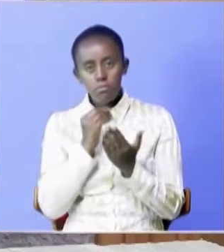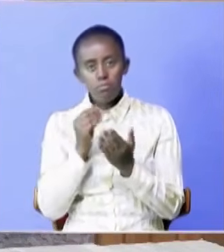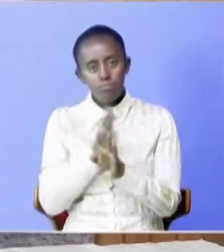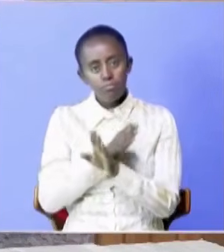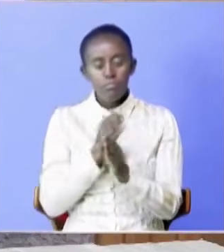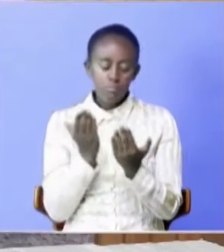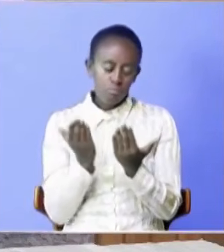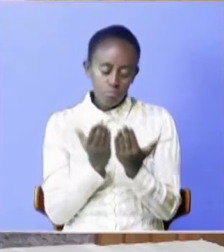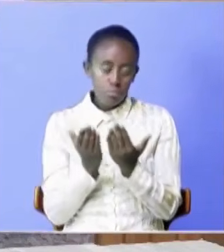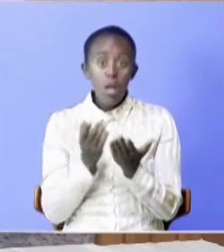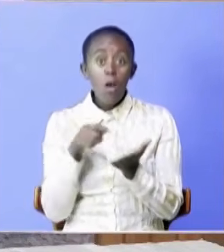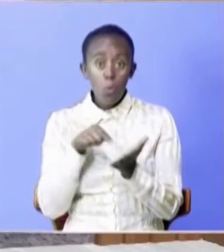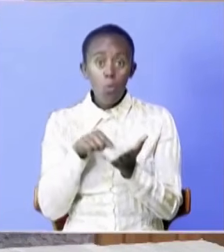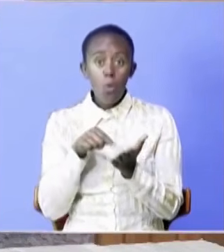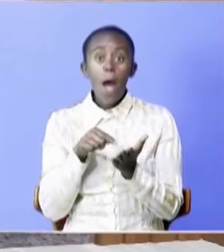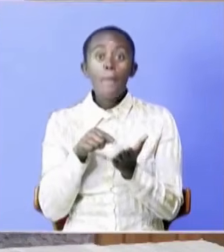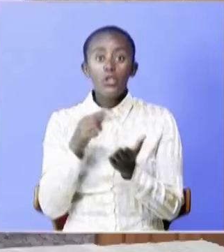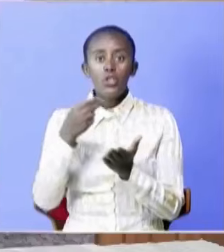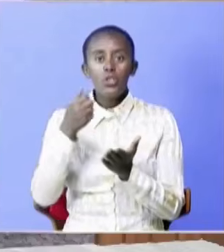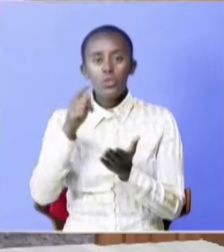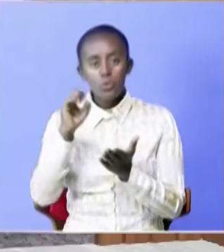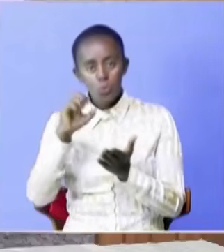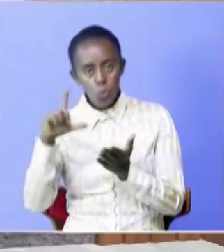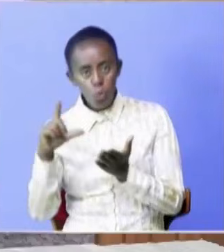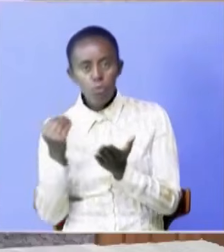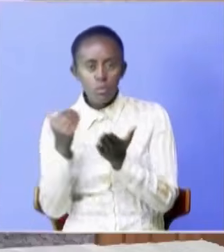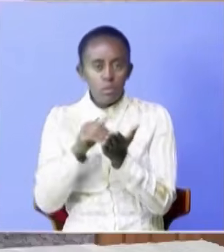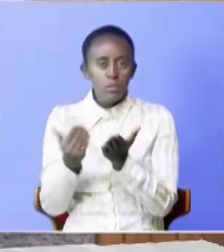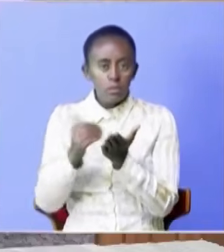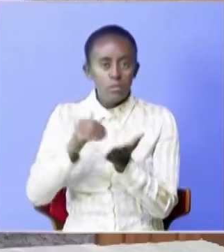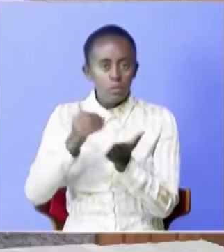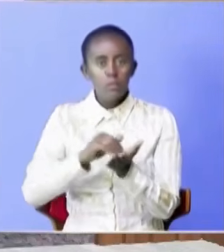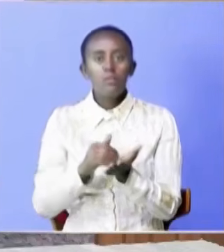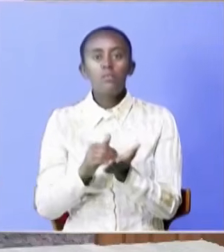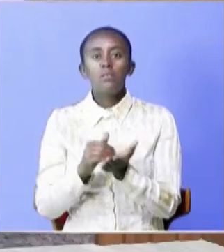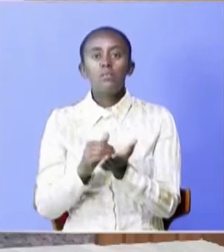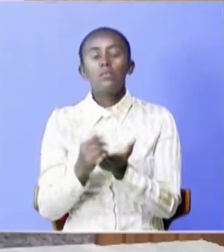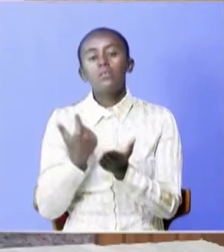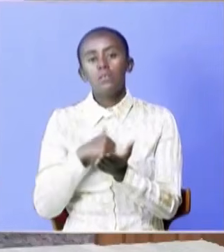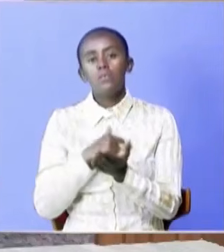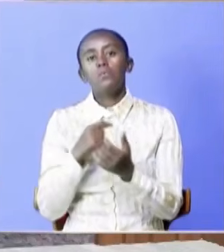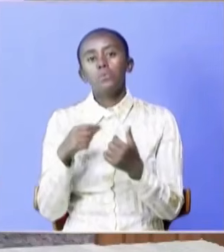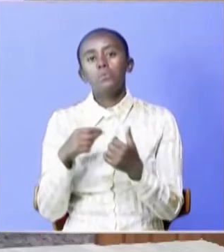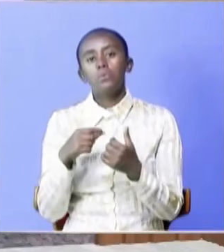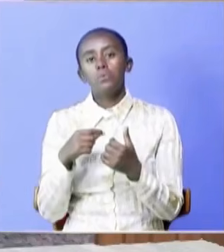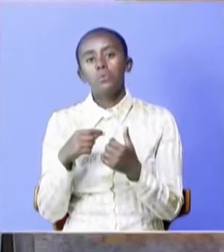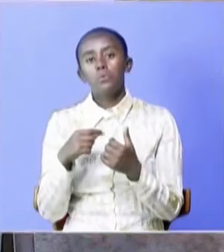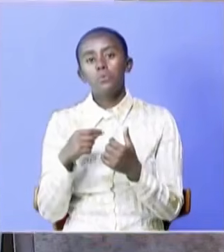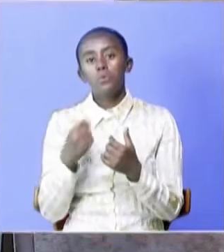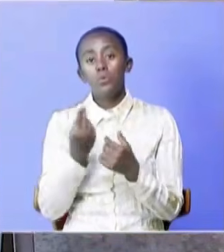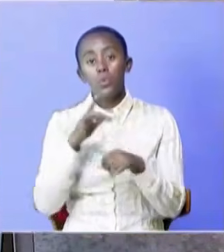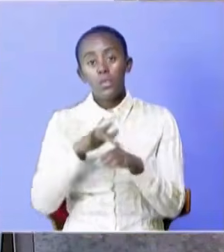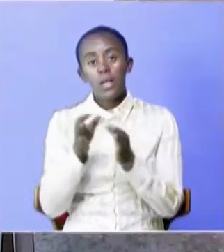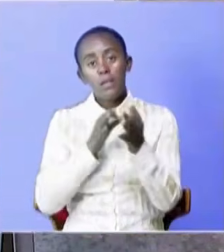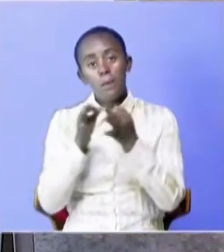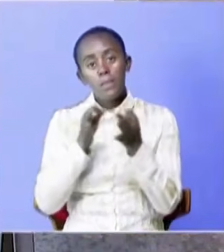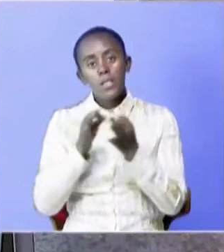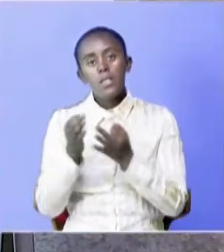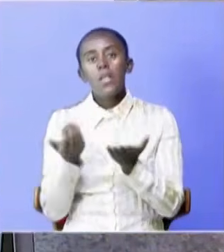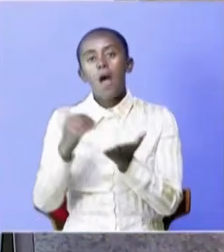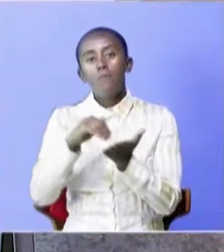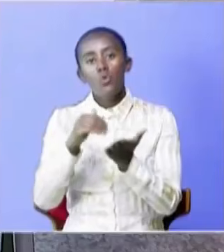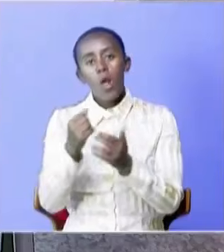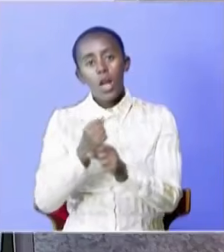is habitual actions that you do repeatedly, then we use it to express habitual